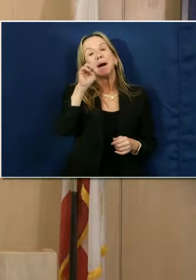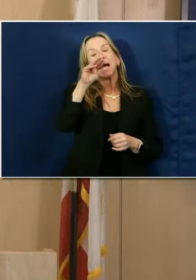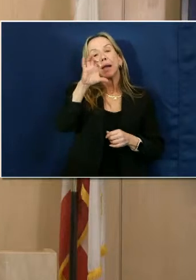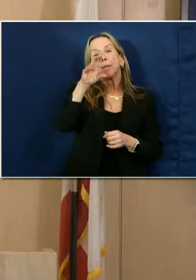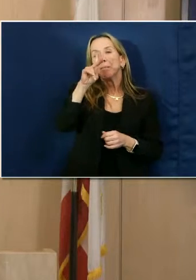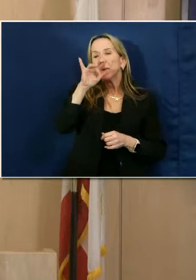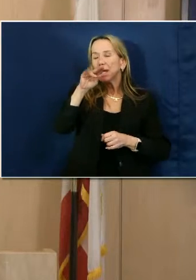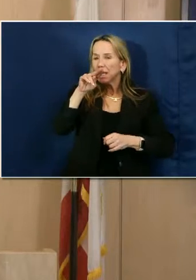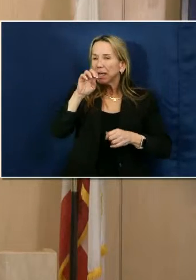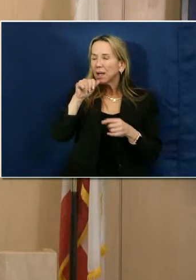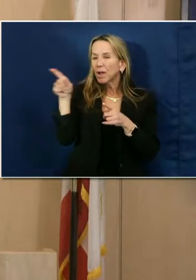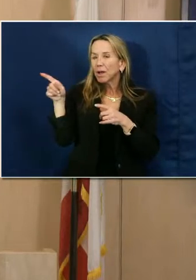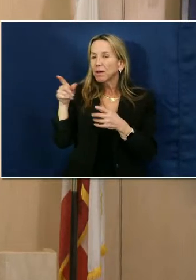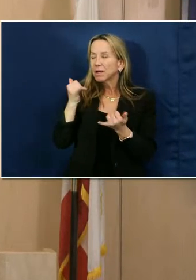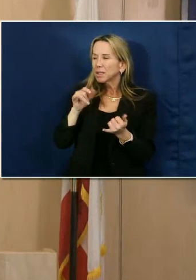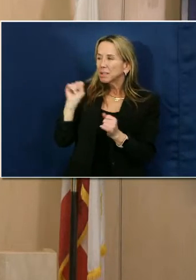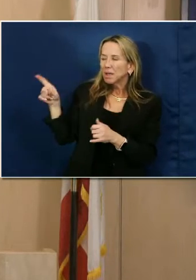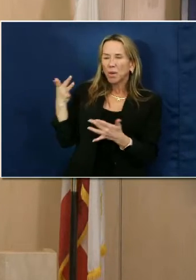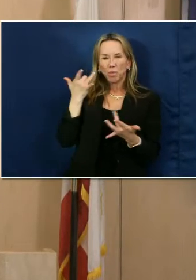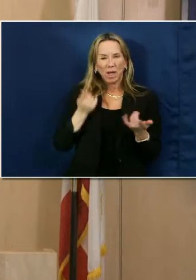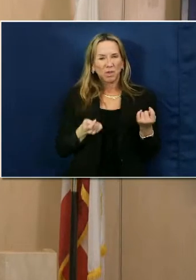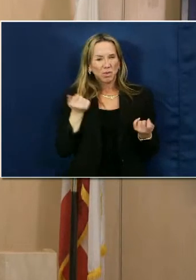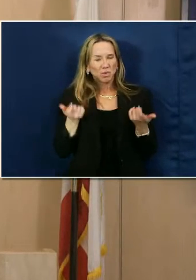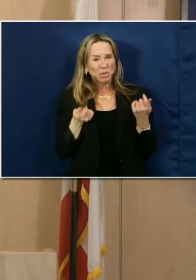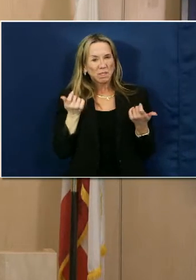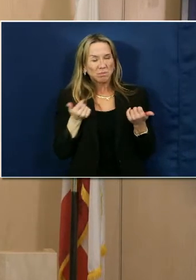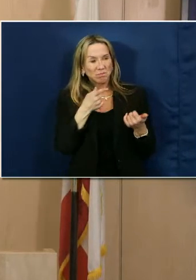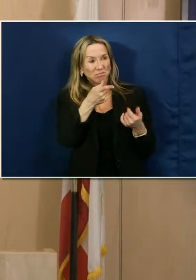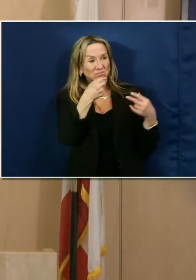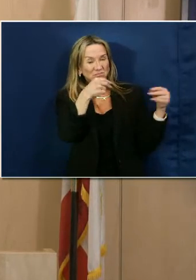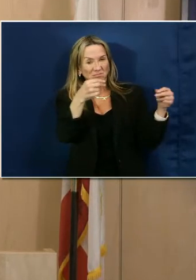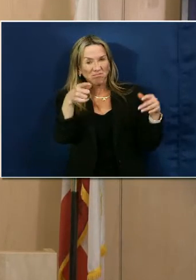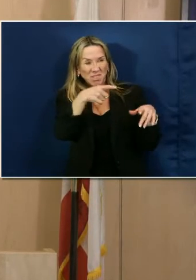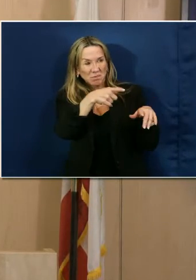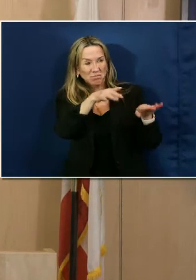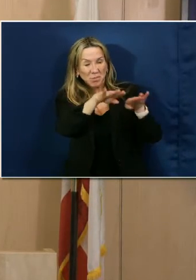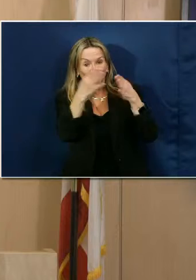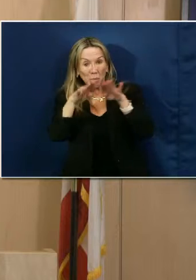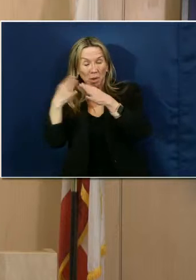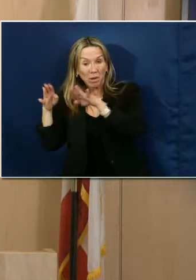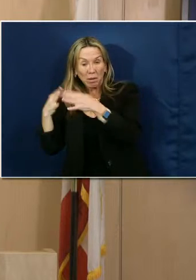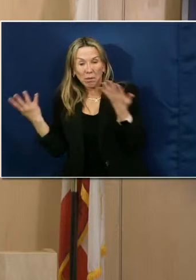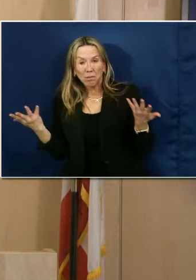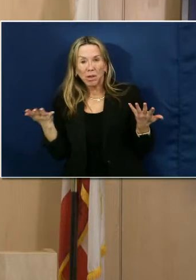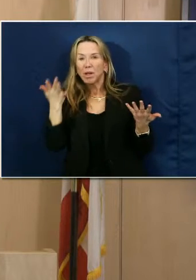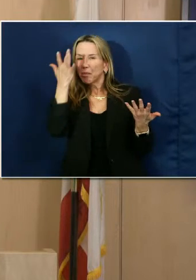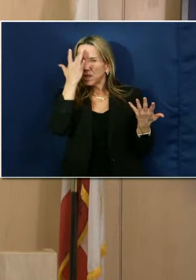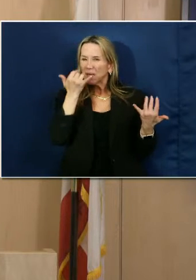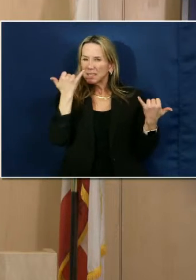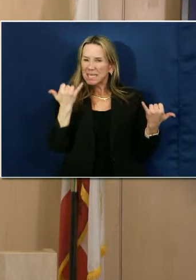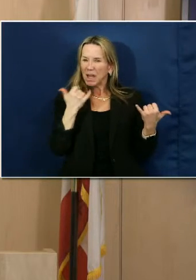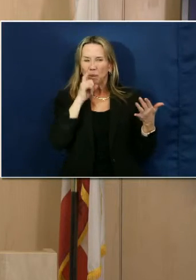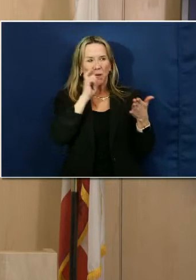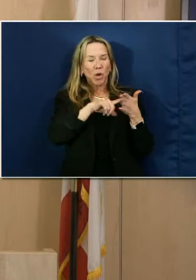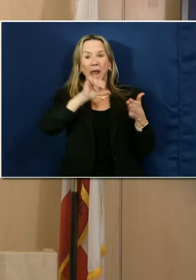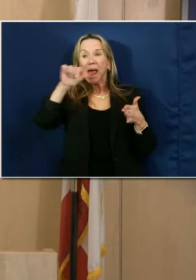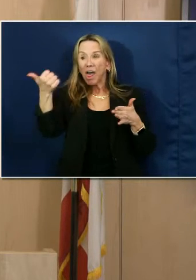News. Can you explain why strip clubs are allowed to stay open, and can other businesses file similar lawsuits to remain